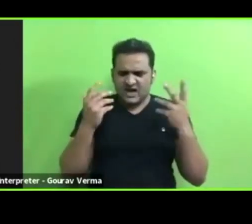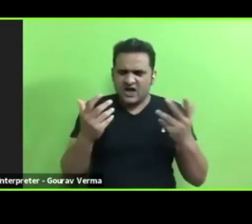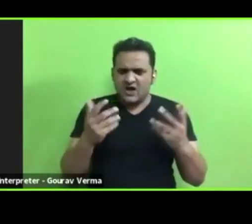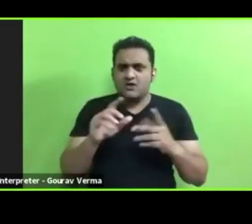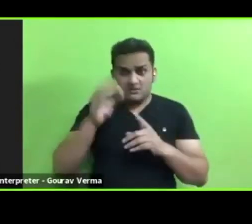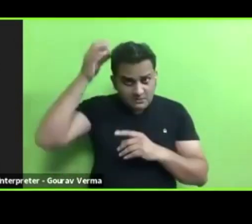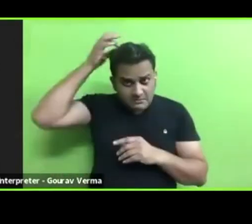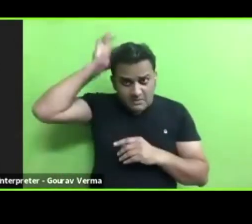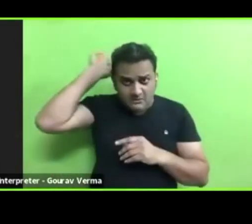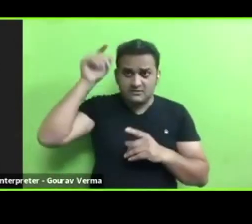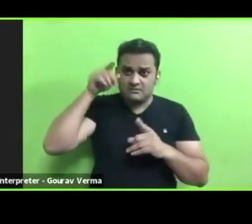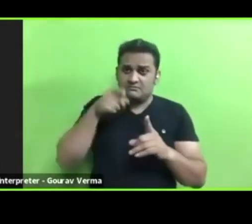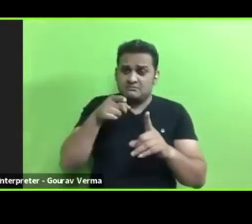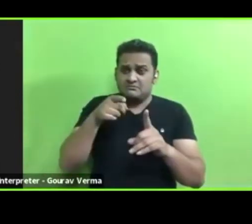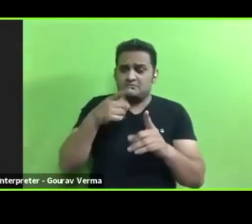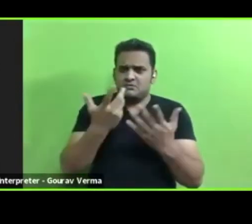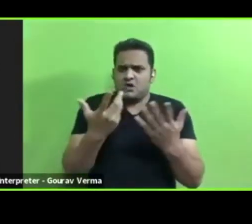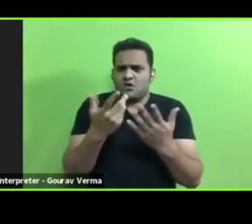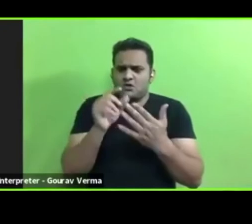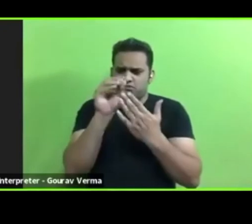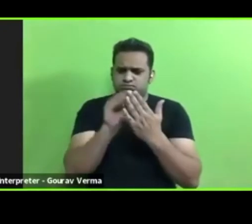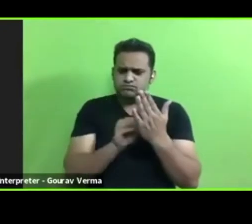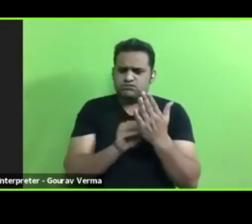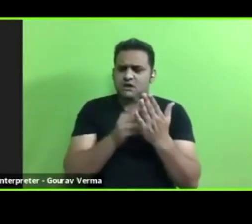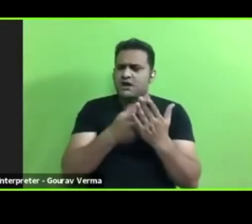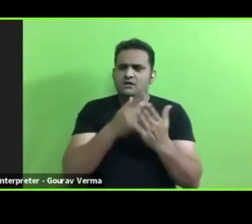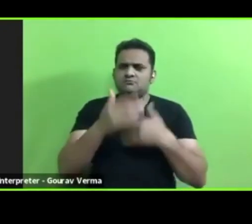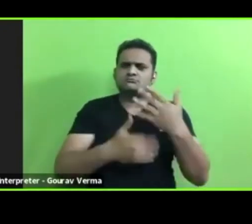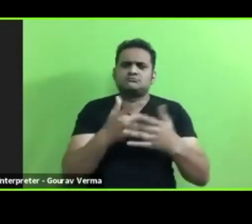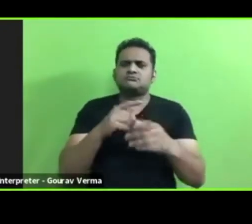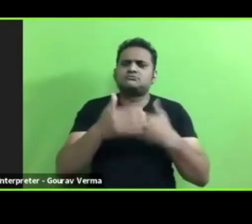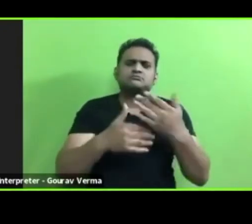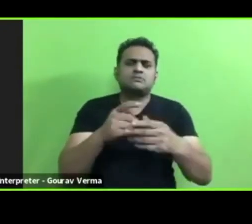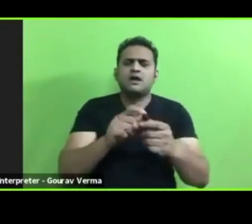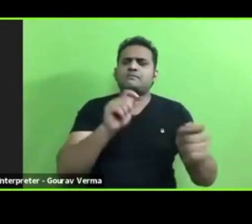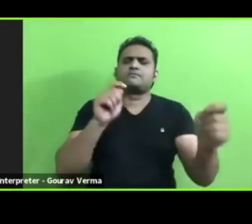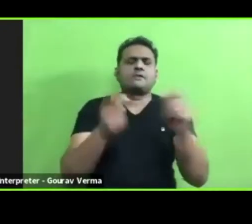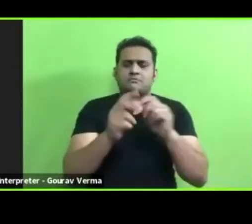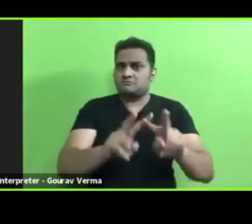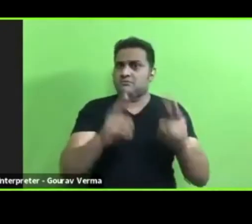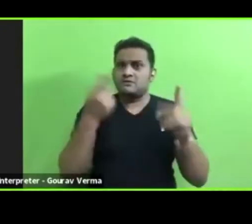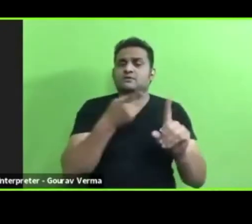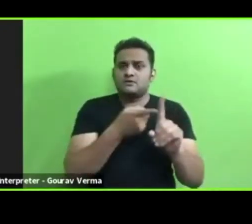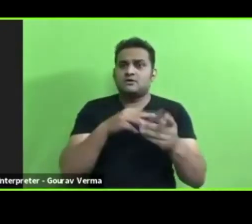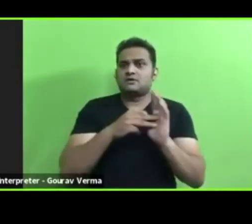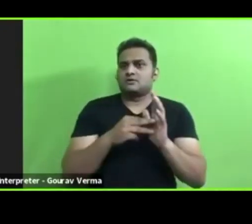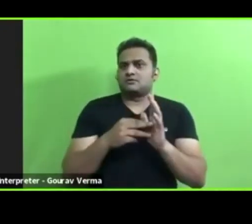Brahmin male and does something extraordinary, which is to go and work under the leadership of the